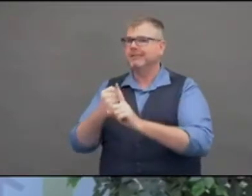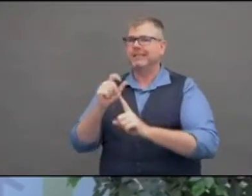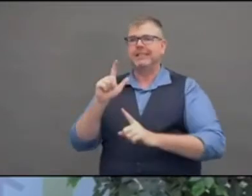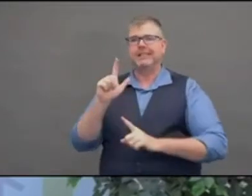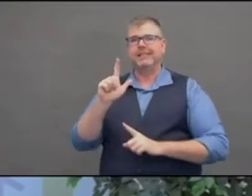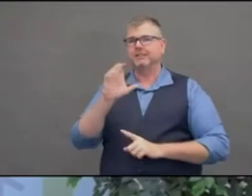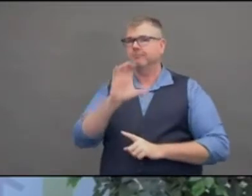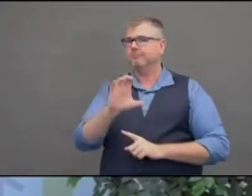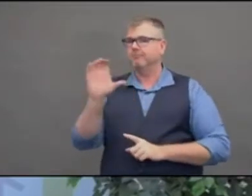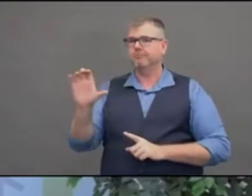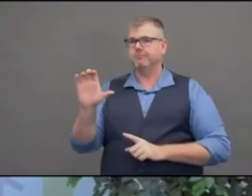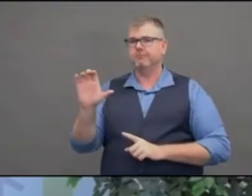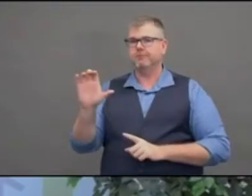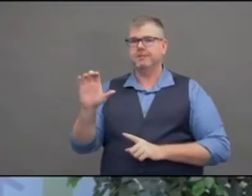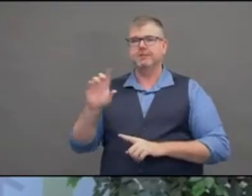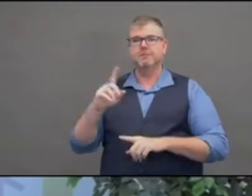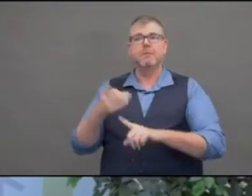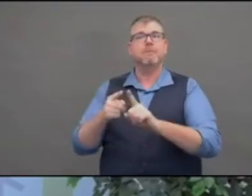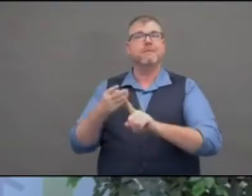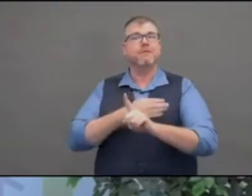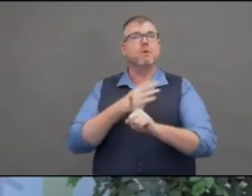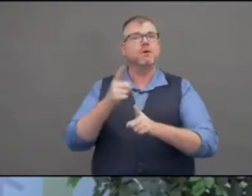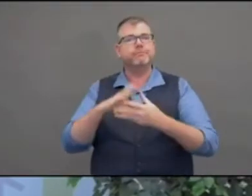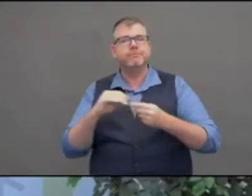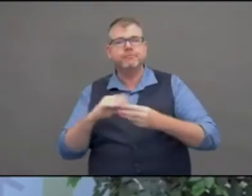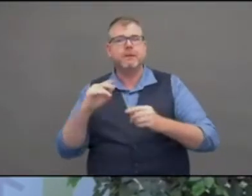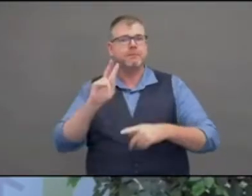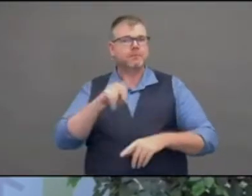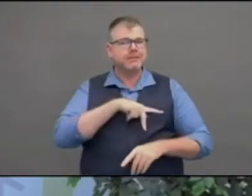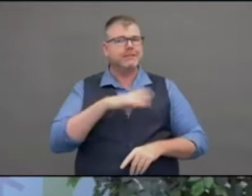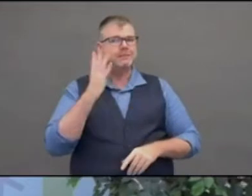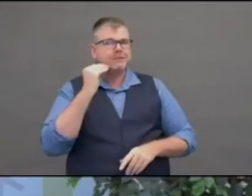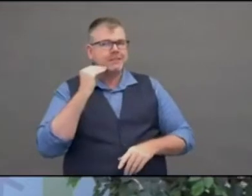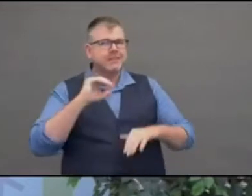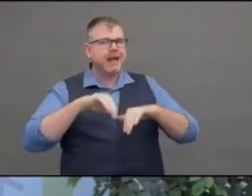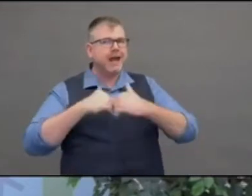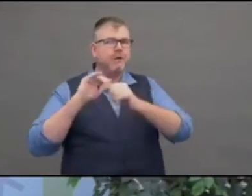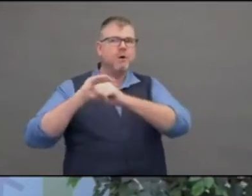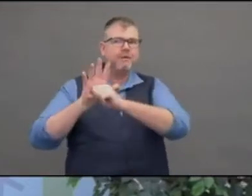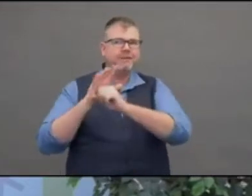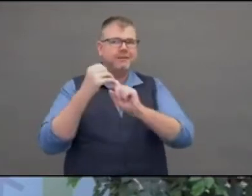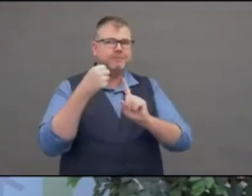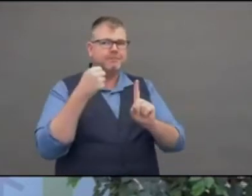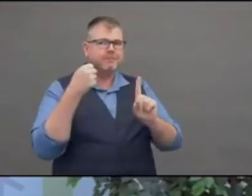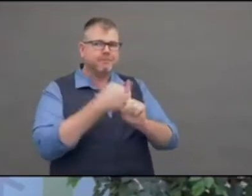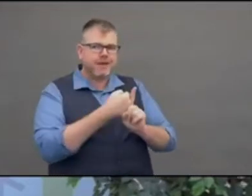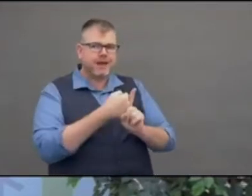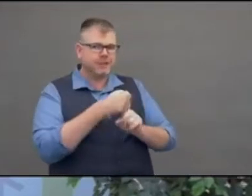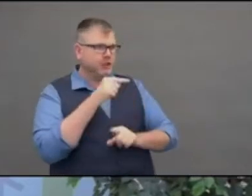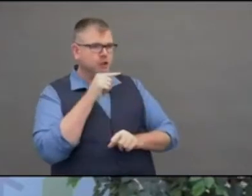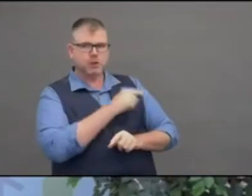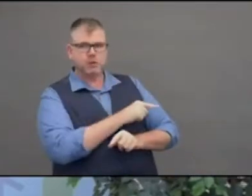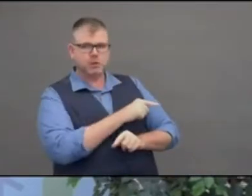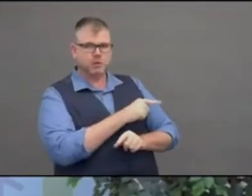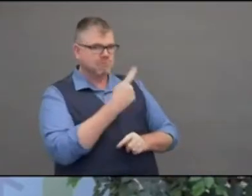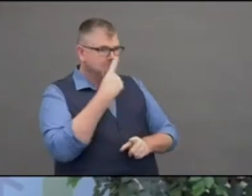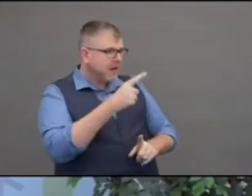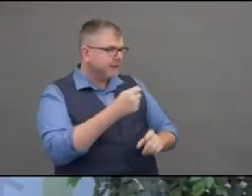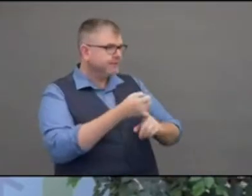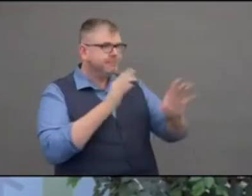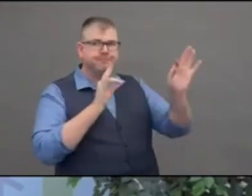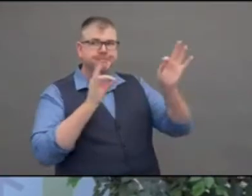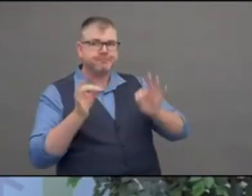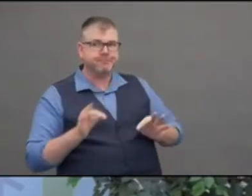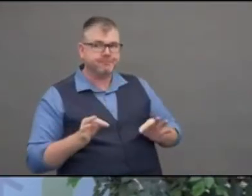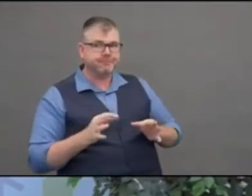earlier you were talking about your personal experience and Yes. how has COVID personally impacted you. Can you share with us a little bit more